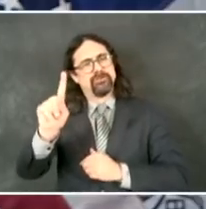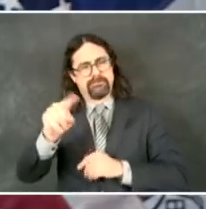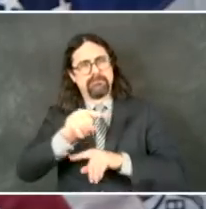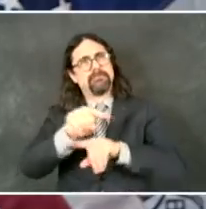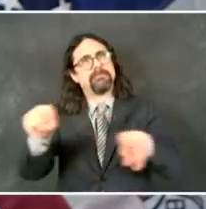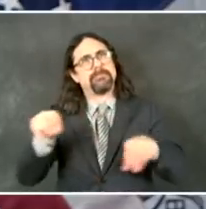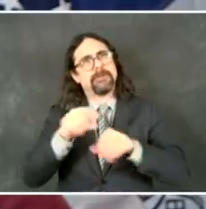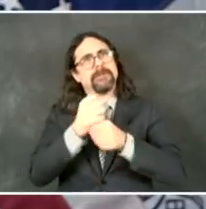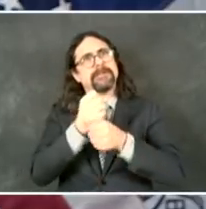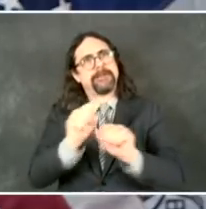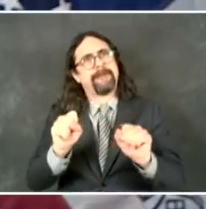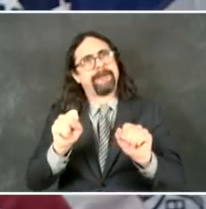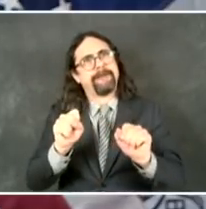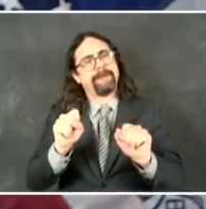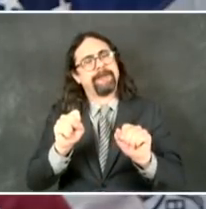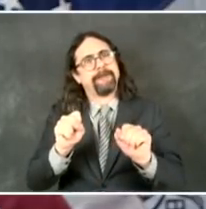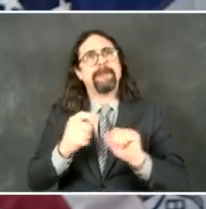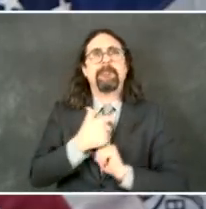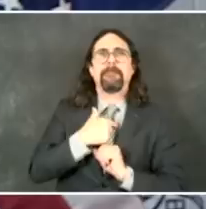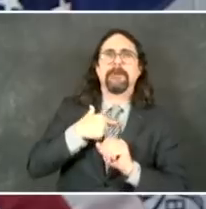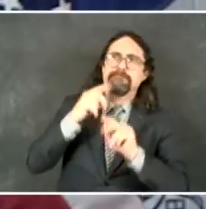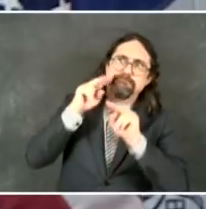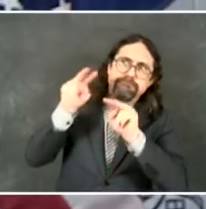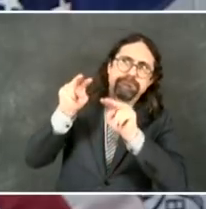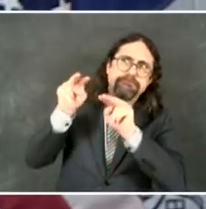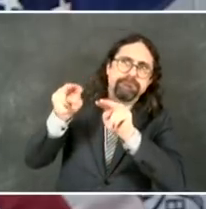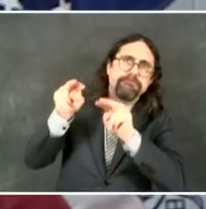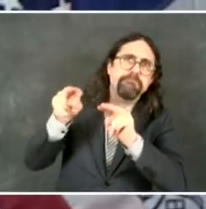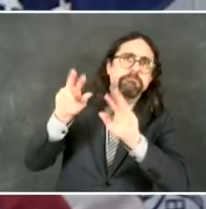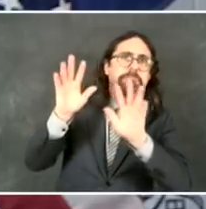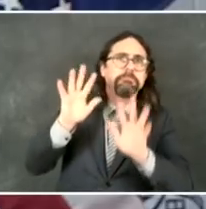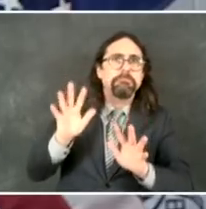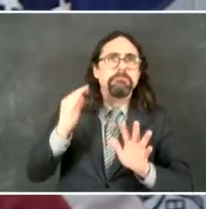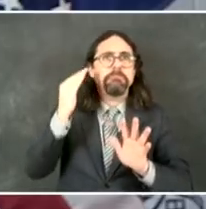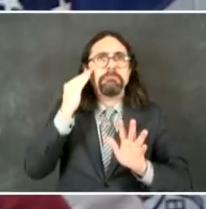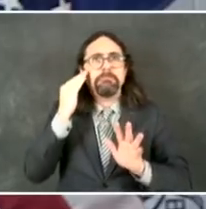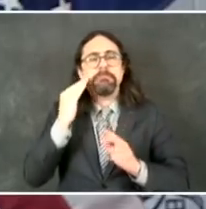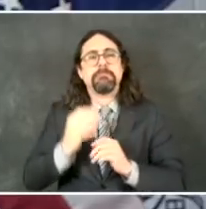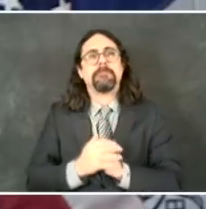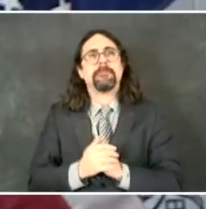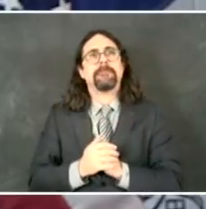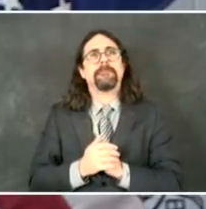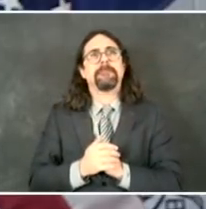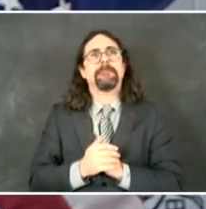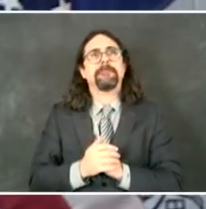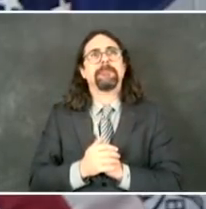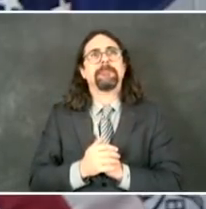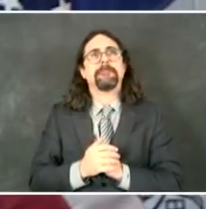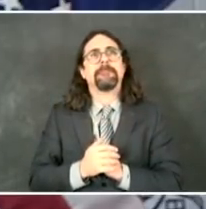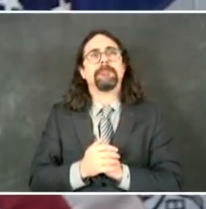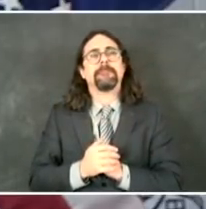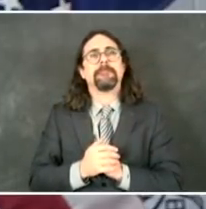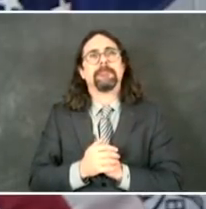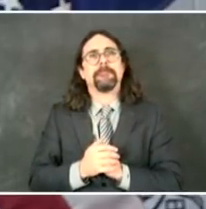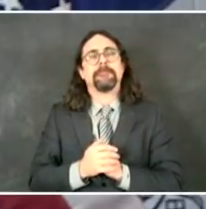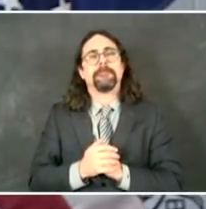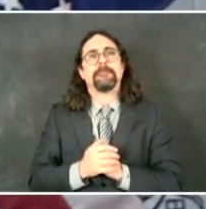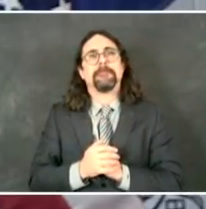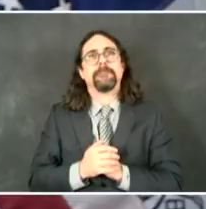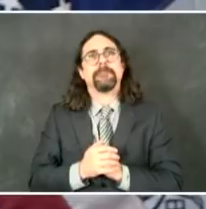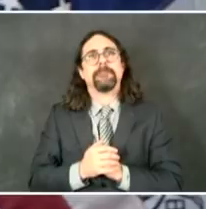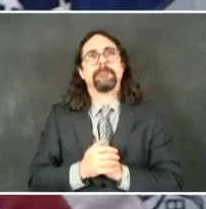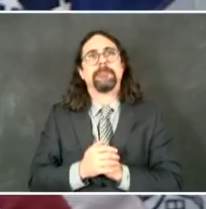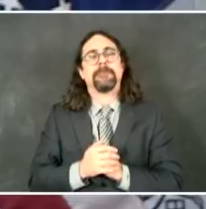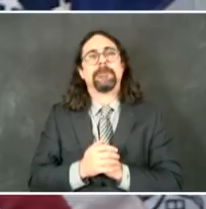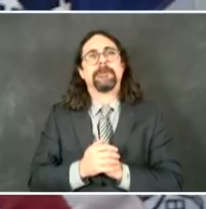came forward, I think it was Wednesday, with a vision of how we could come up with a plan to open